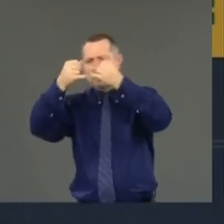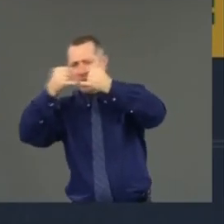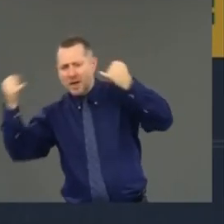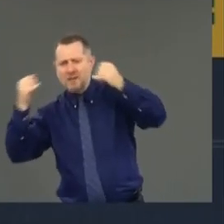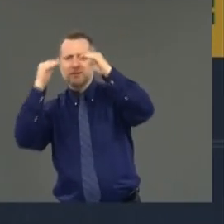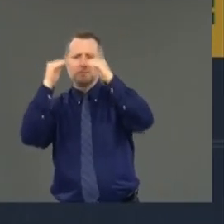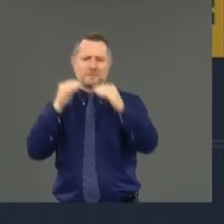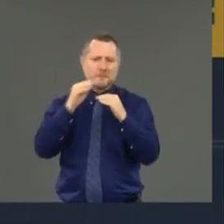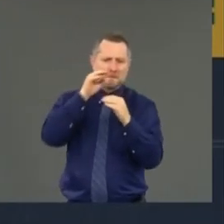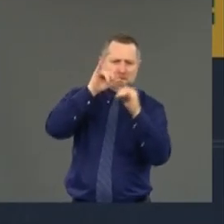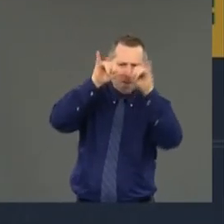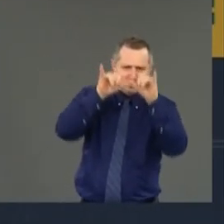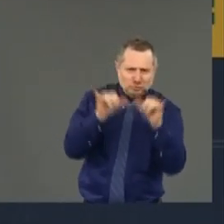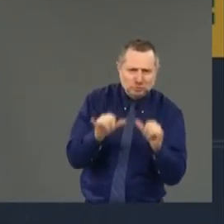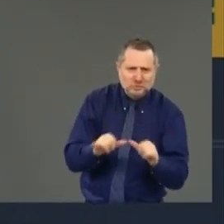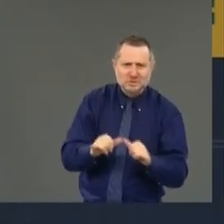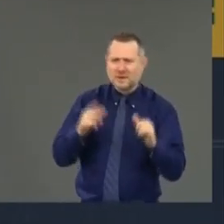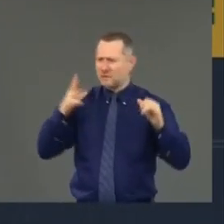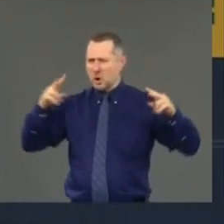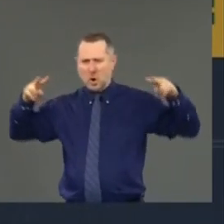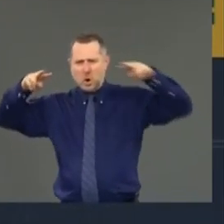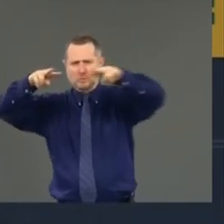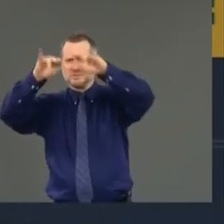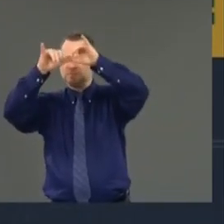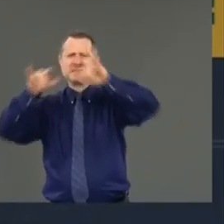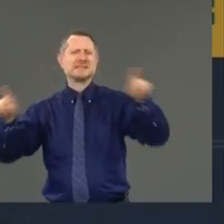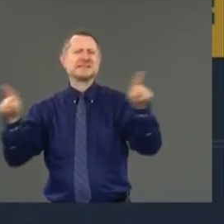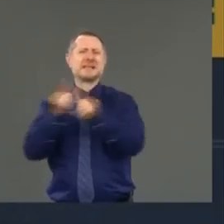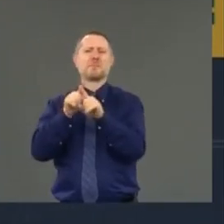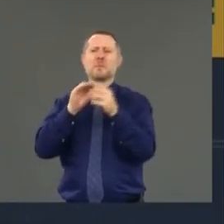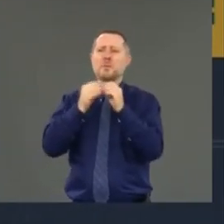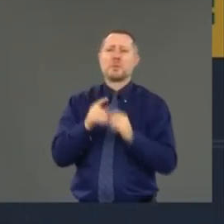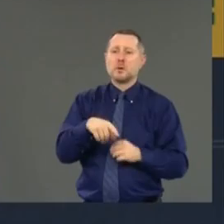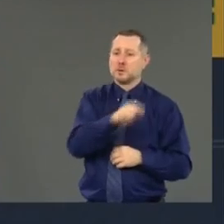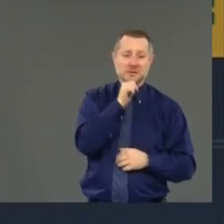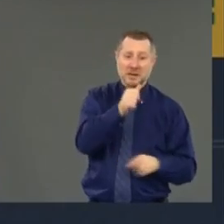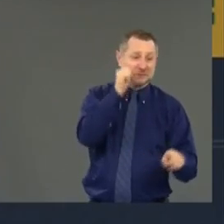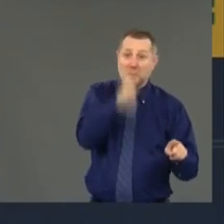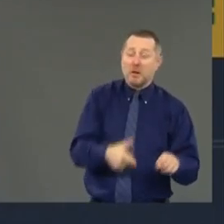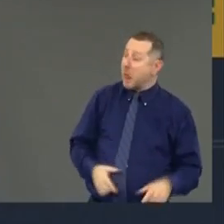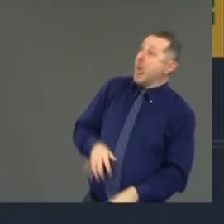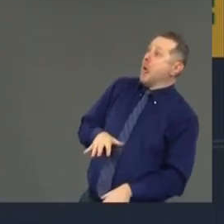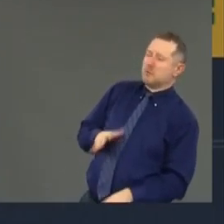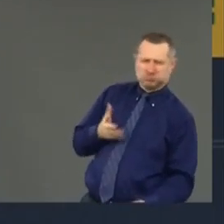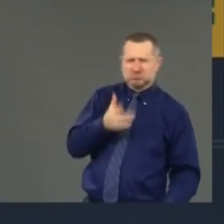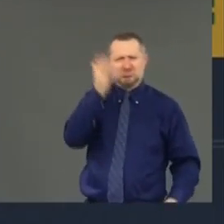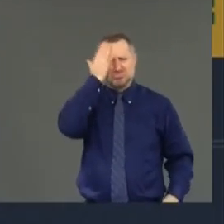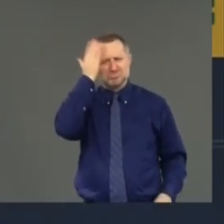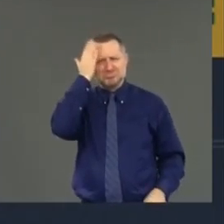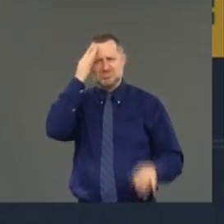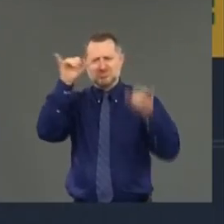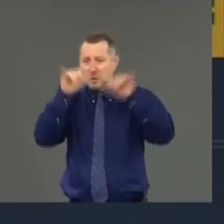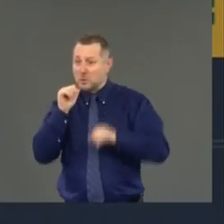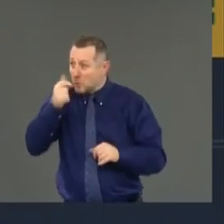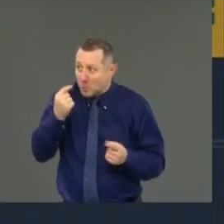cetera. So there's no surprise because we're literally in constant